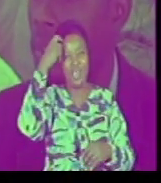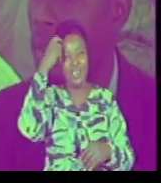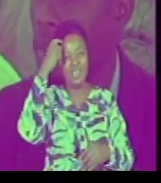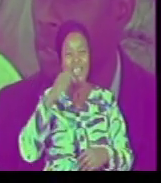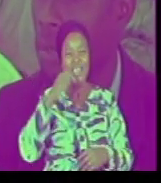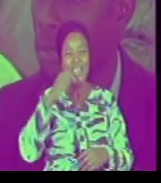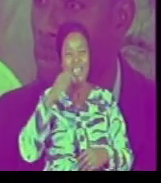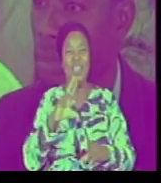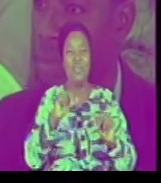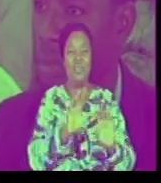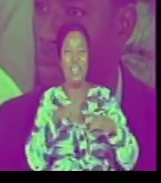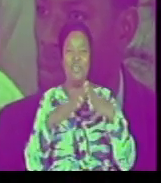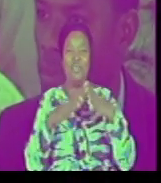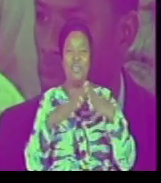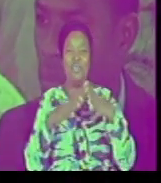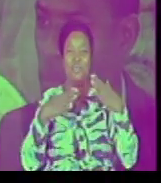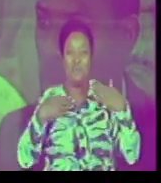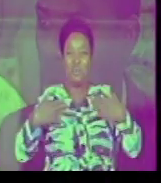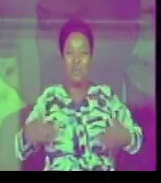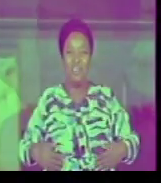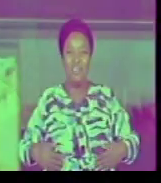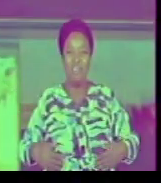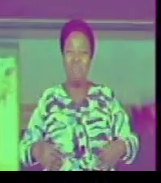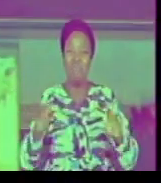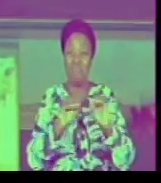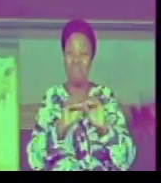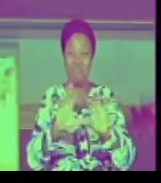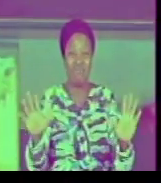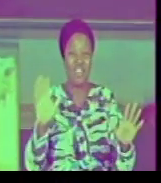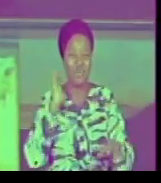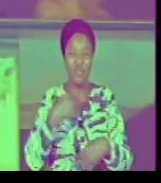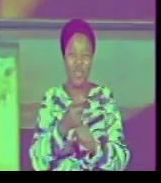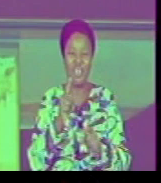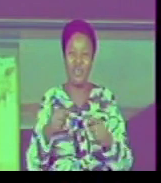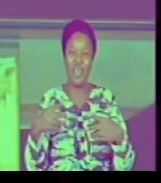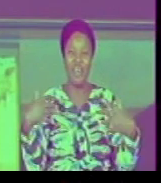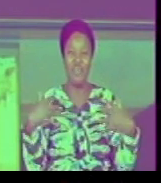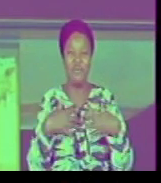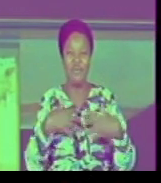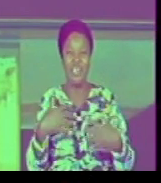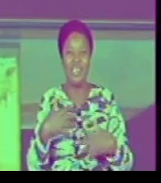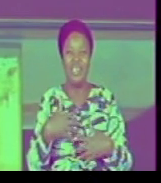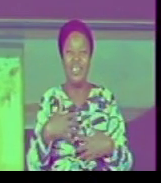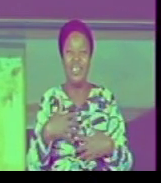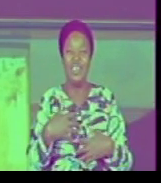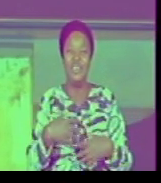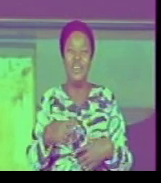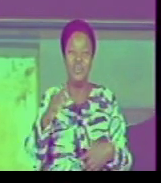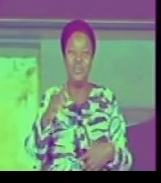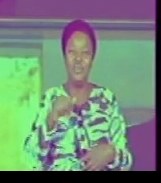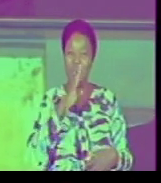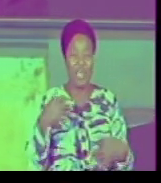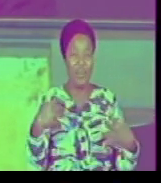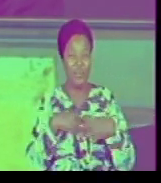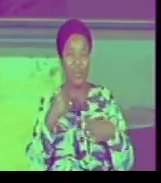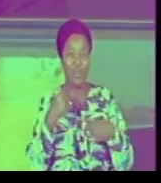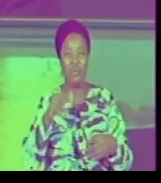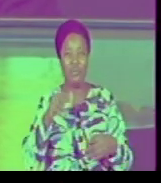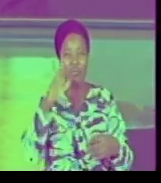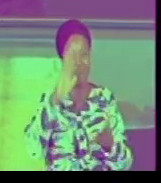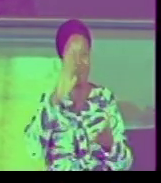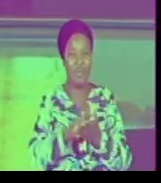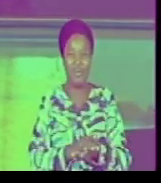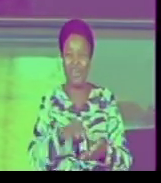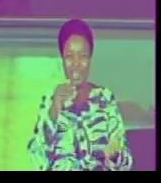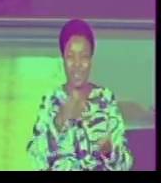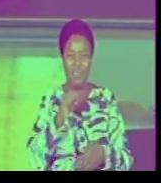system. Nothing will make you afraid. You'll not be afraid of your wife now. You'll not be afraid